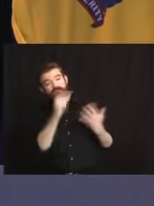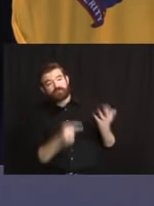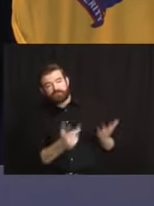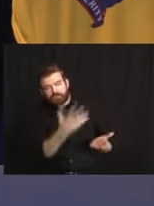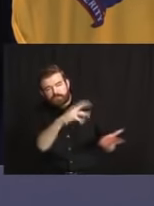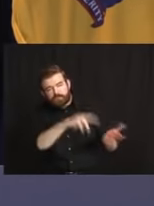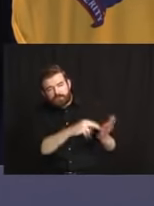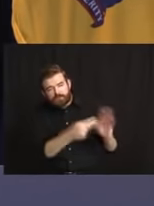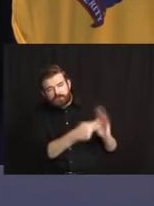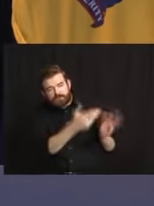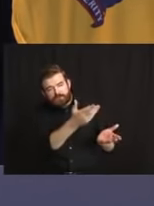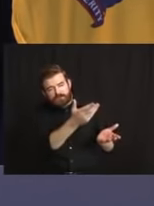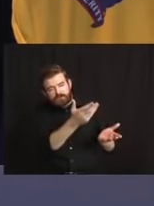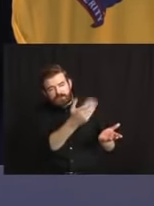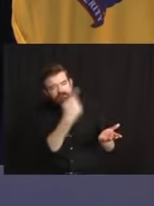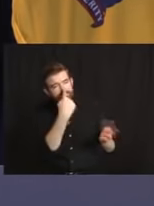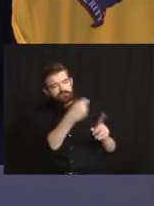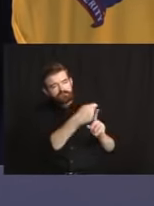Okay.